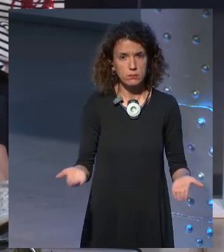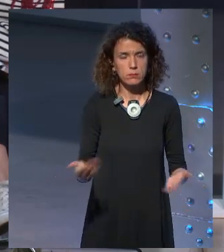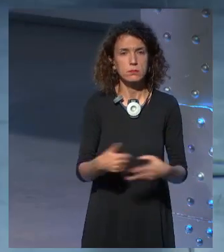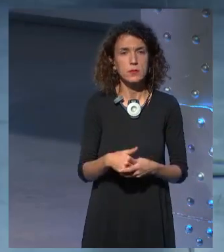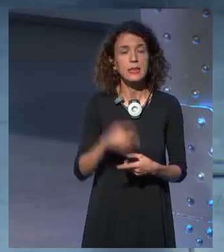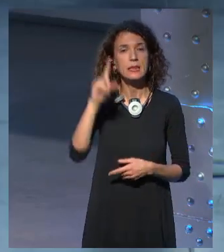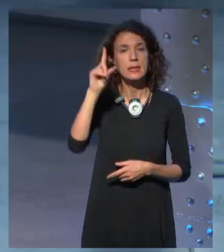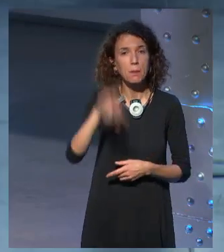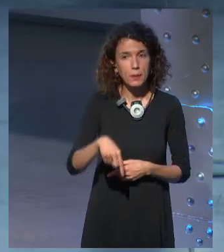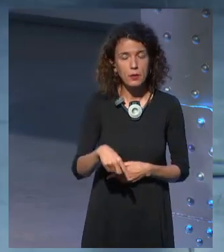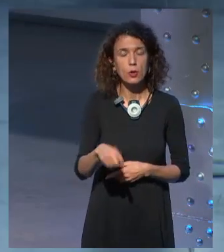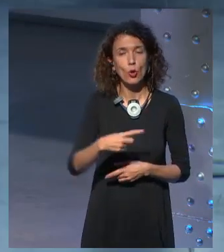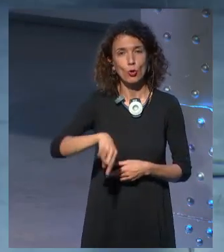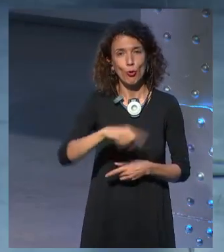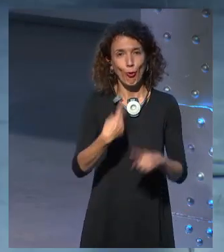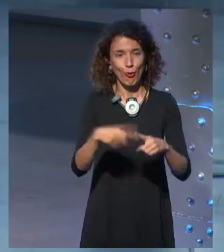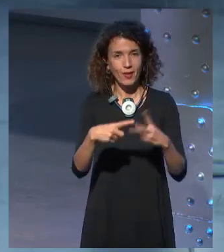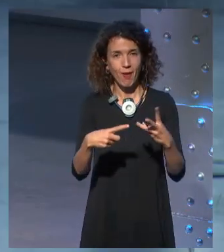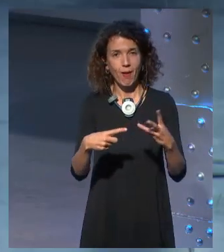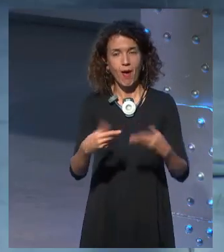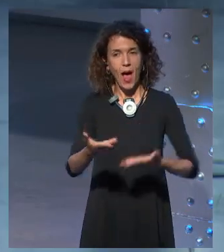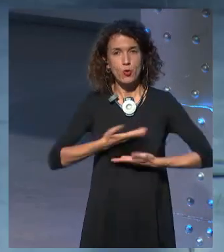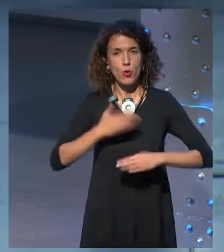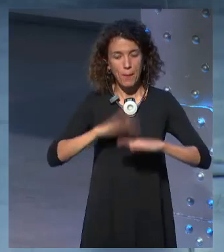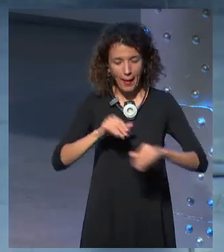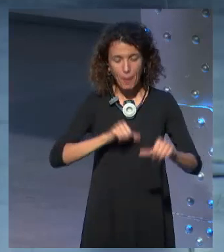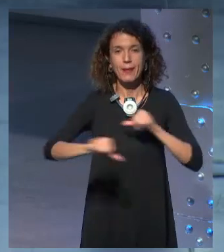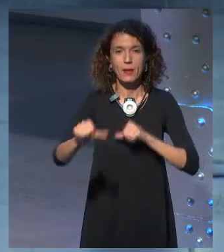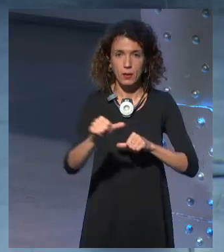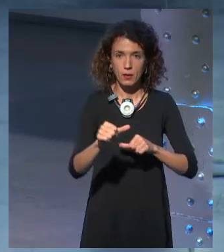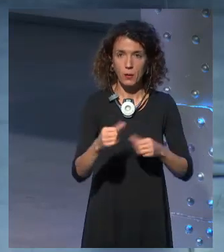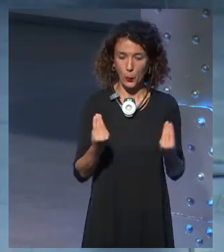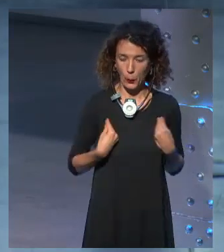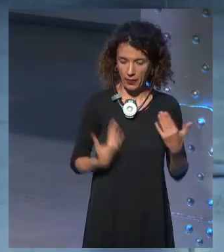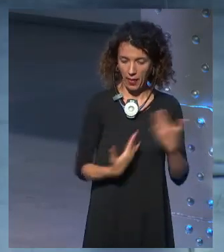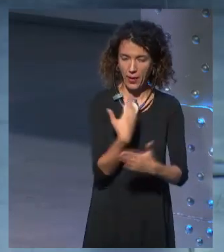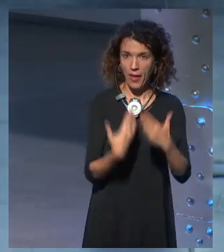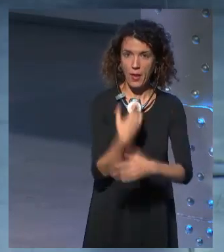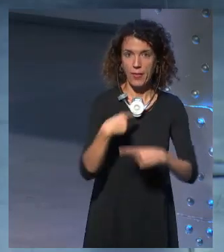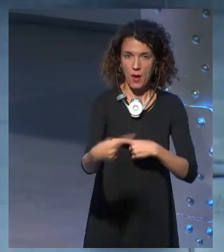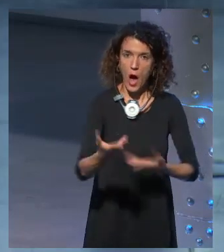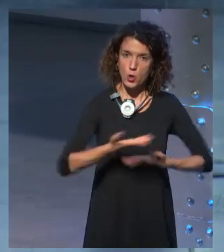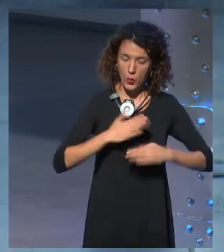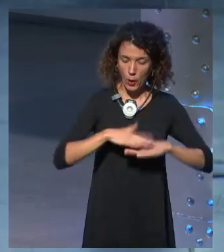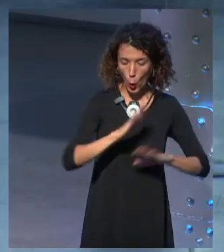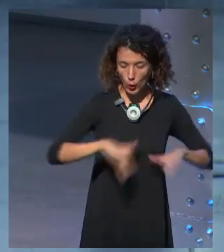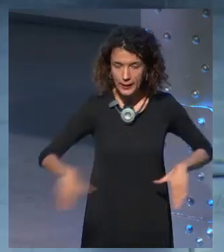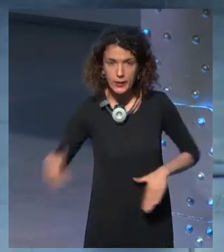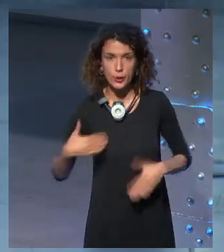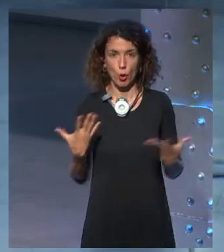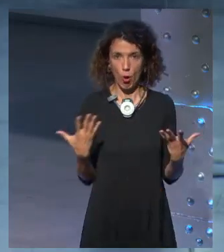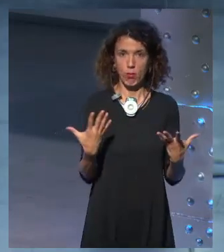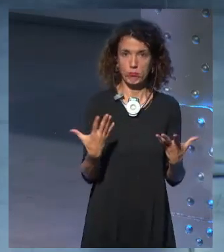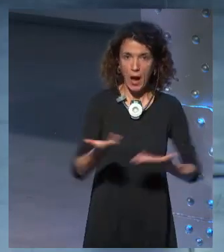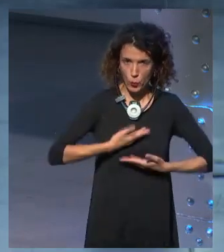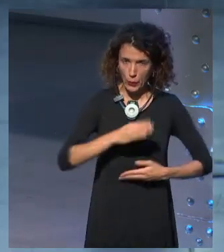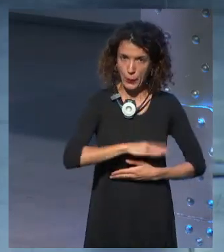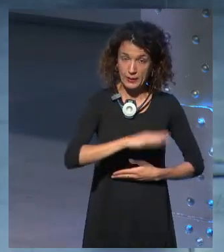frees us up to be able to do in our lives and with our children. And so as long as we're building